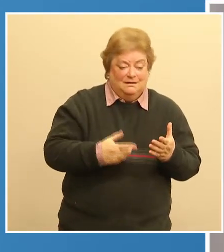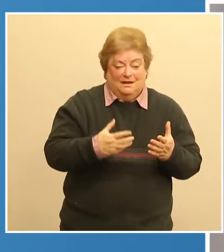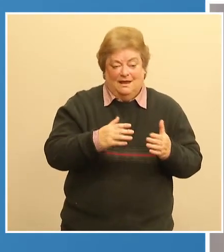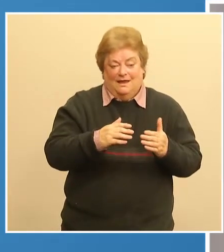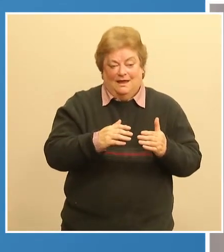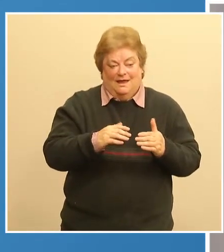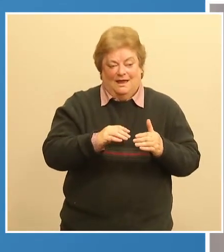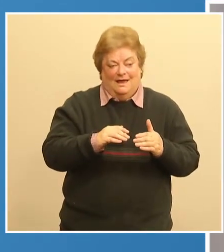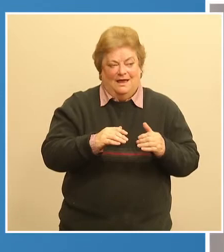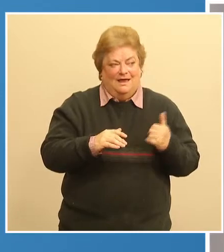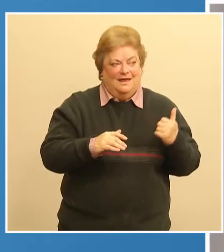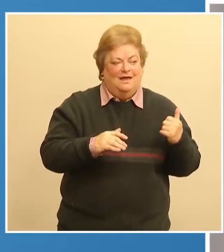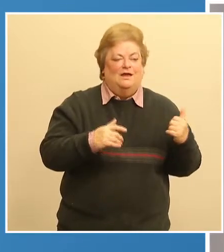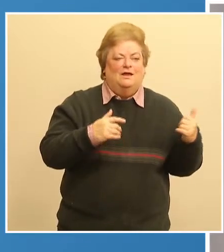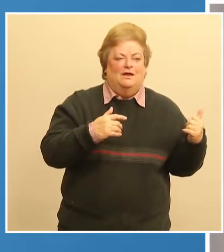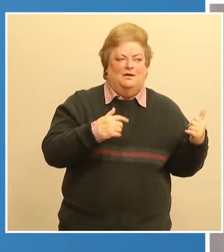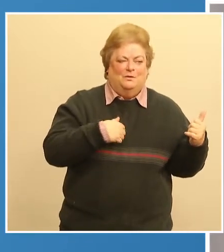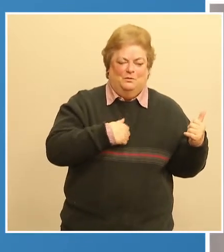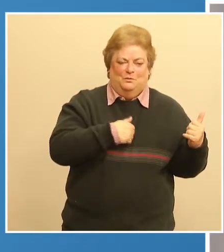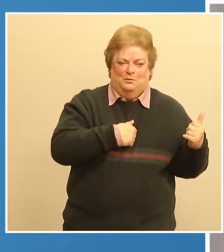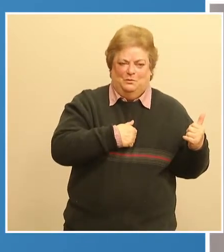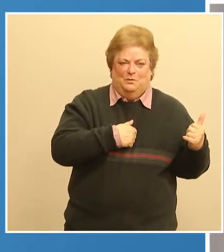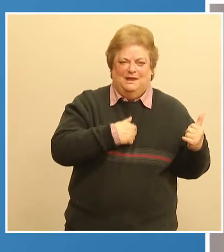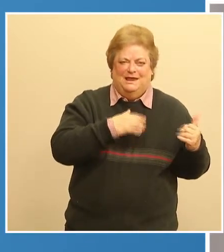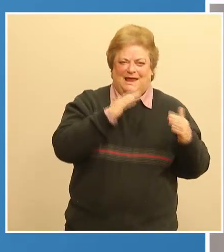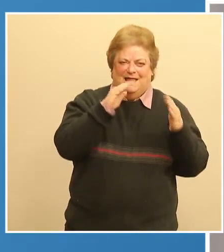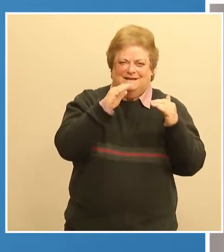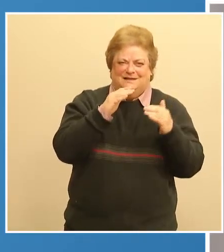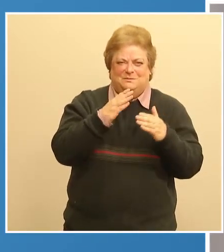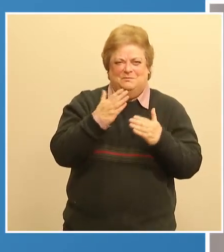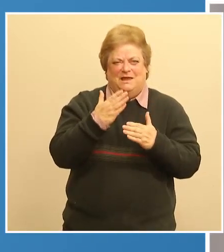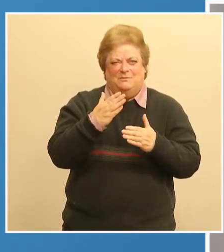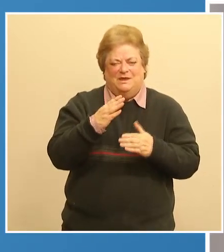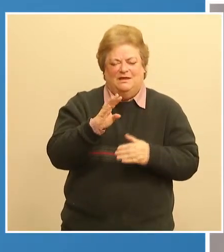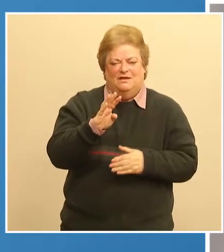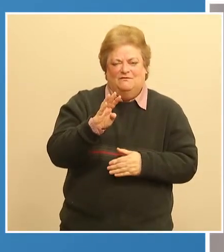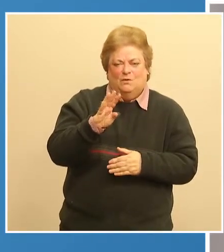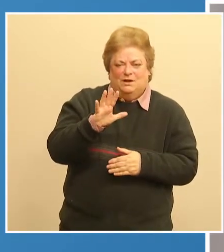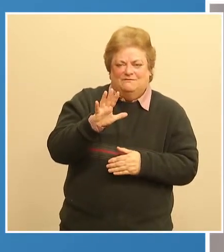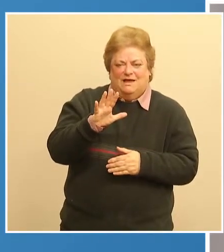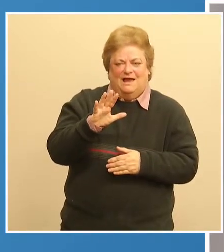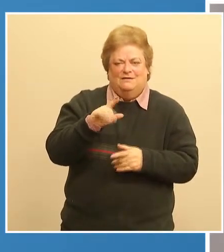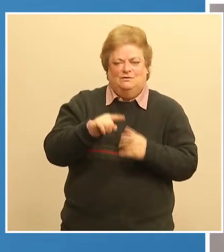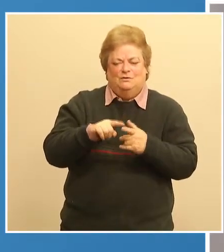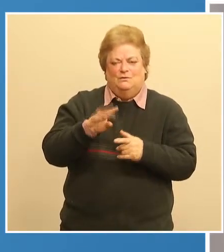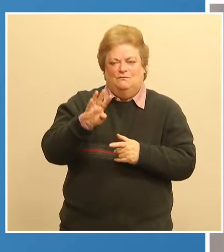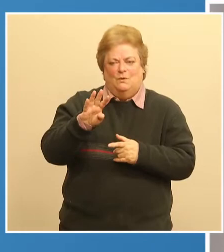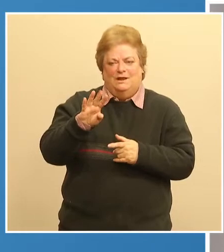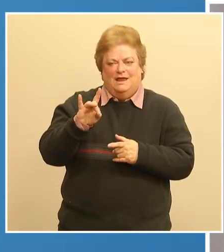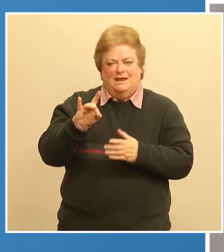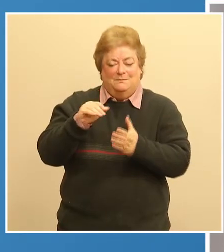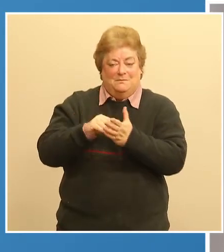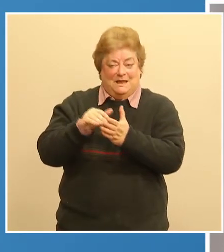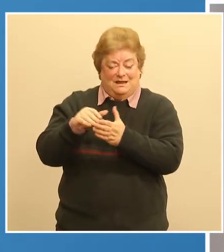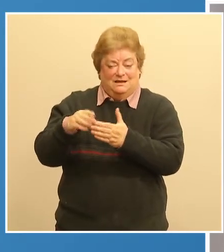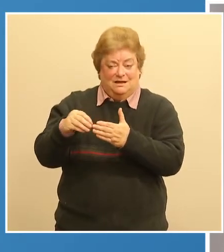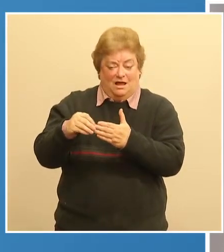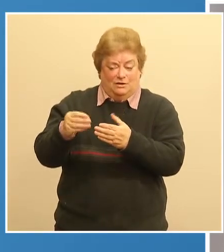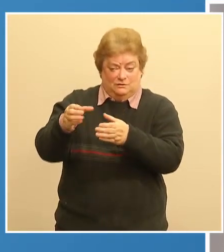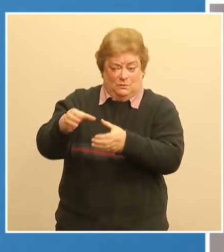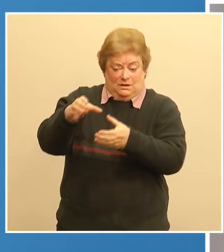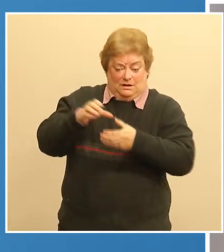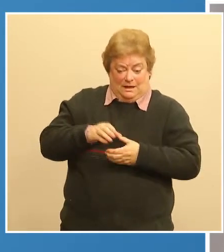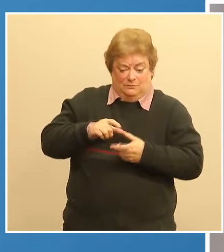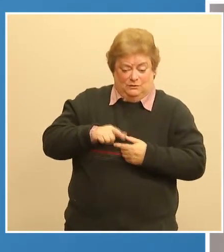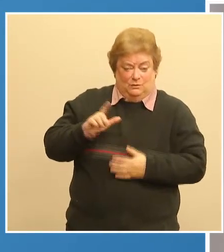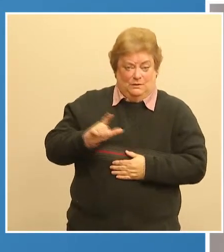it? We're eager for those details. We anticipate somewhere in the neighborhood of $45 to $48 million coming to Lincoln.